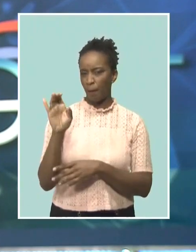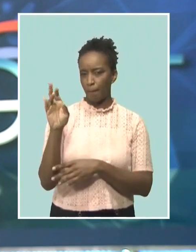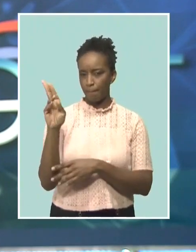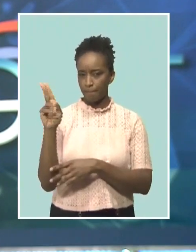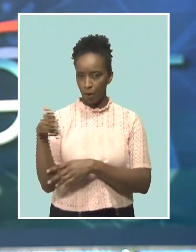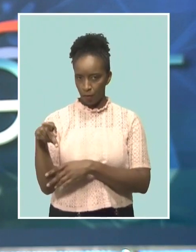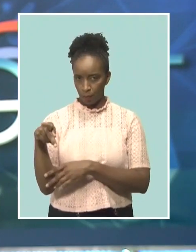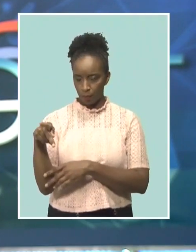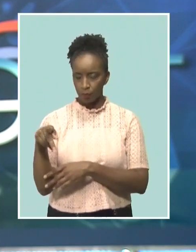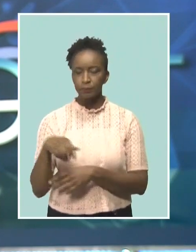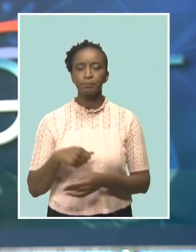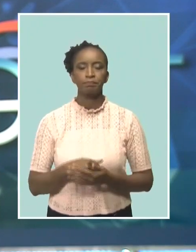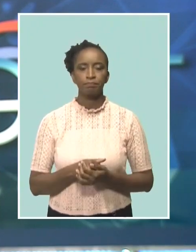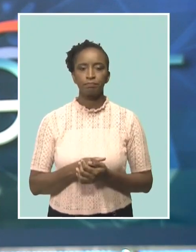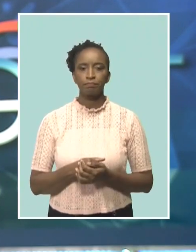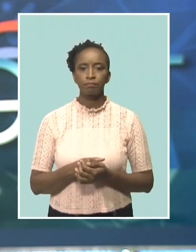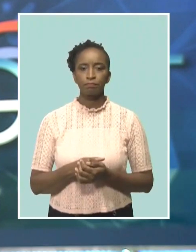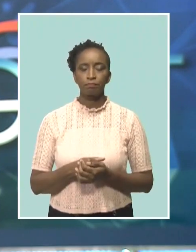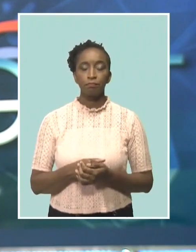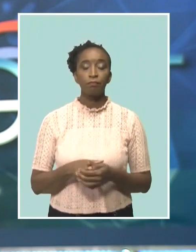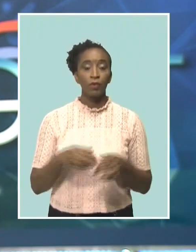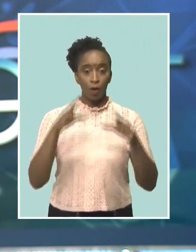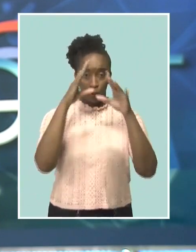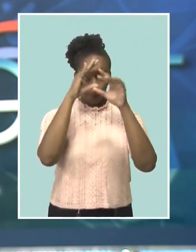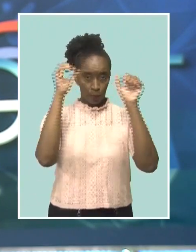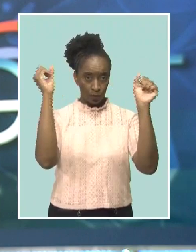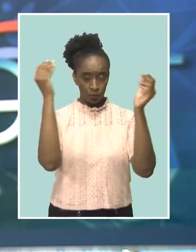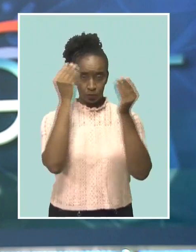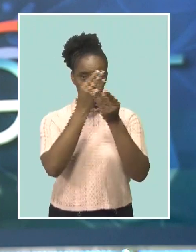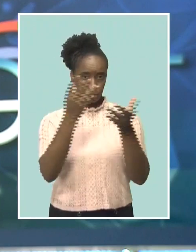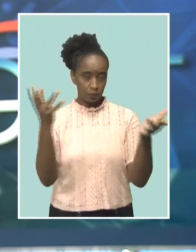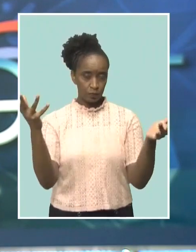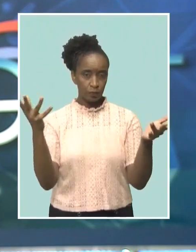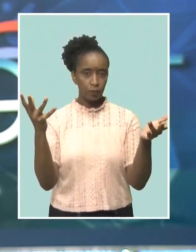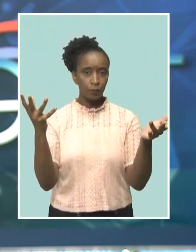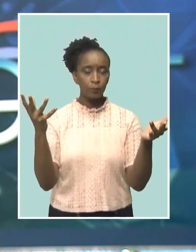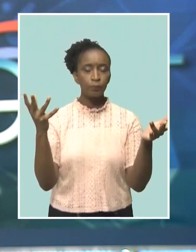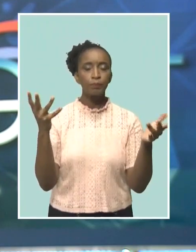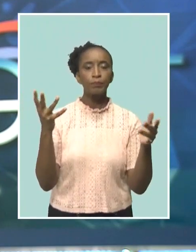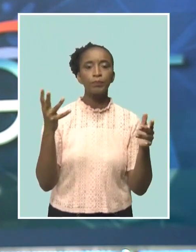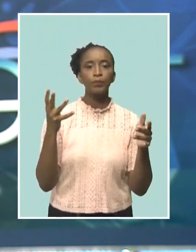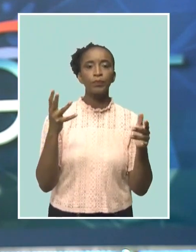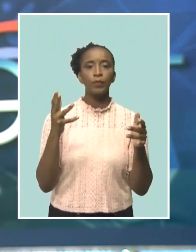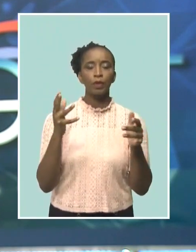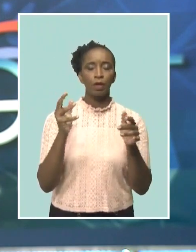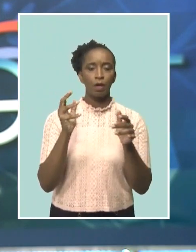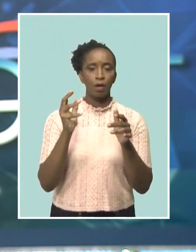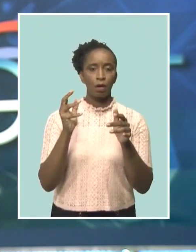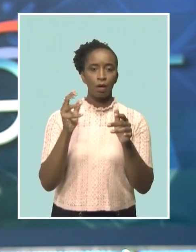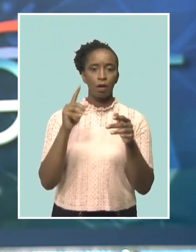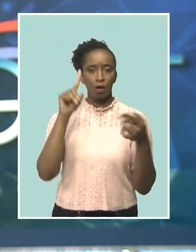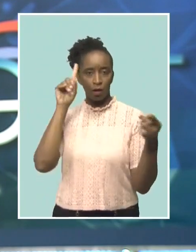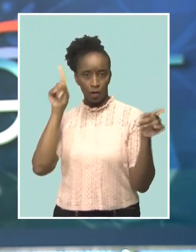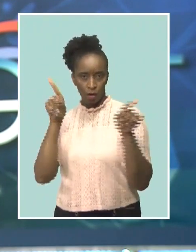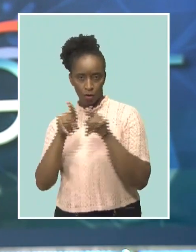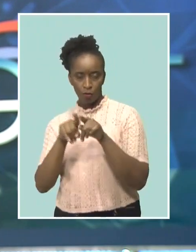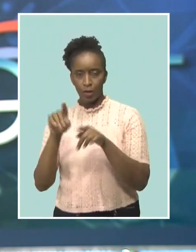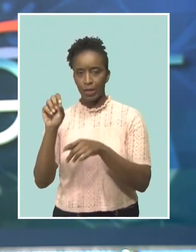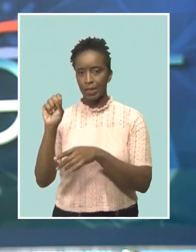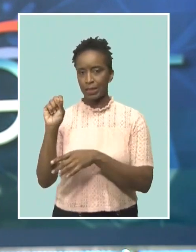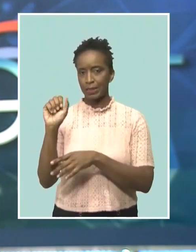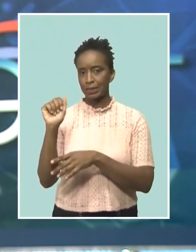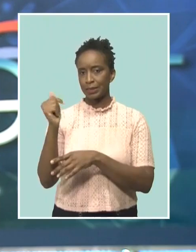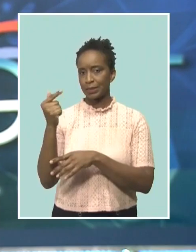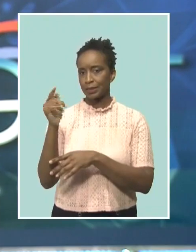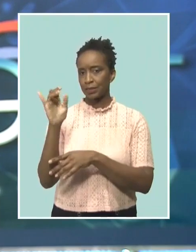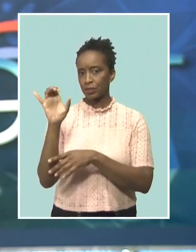President of BARP, Marilyn Rice-Bowen, says it is as a result of a collaborative agreement between Sagicor, Beacon and